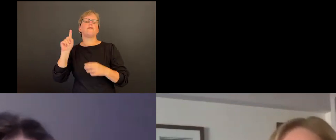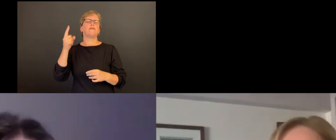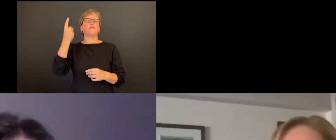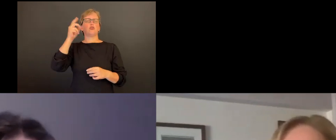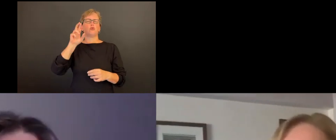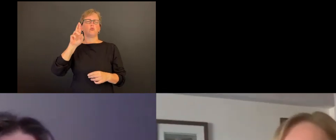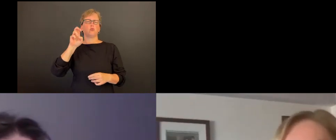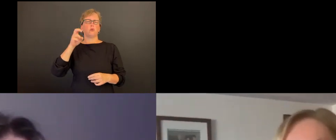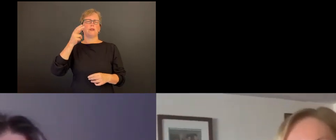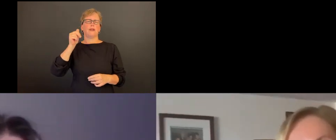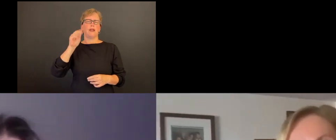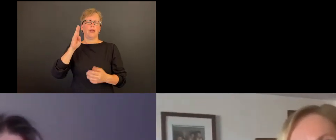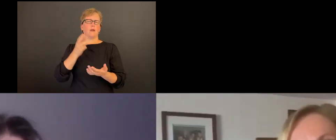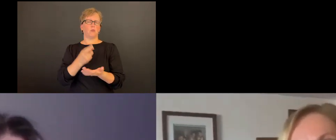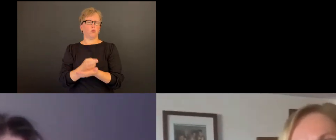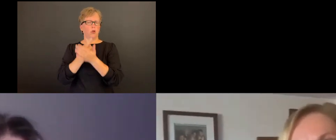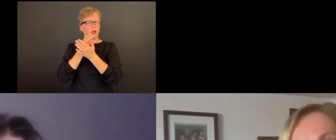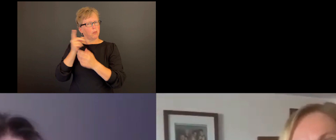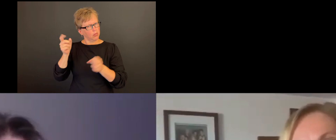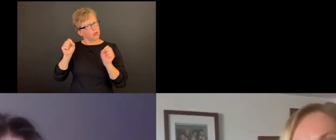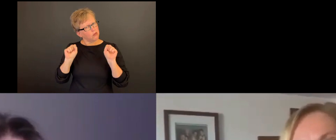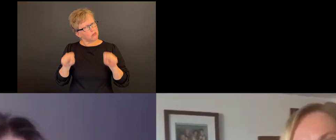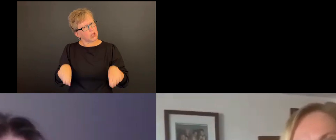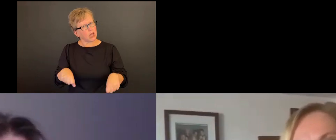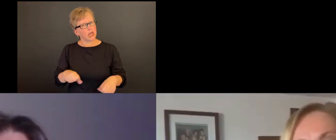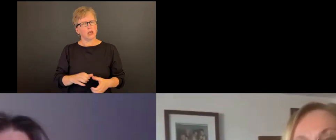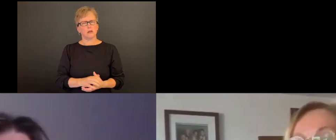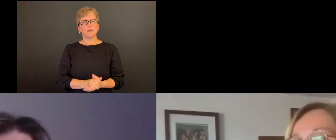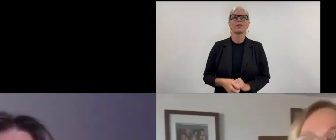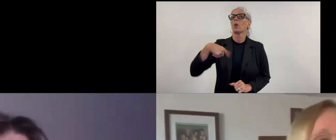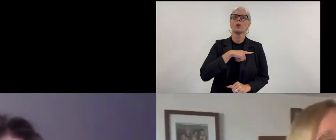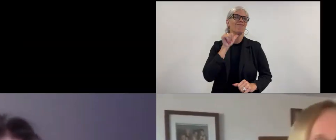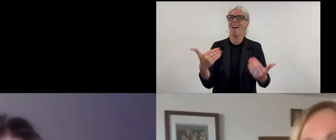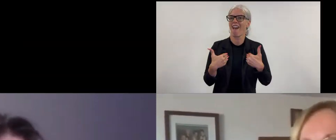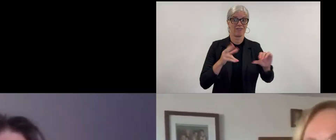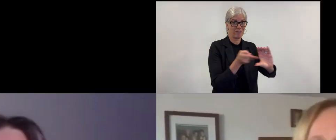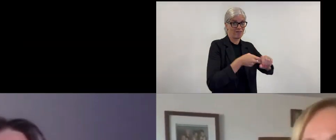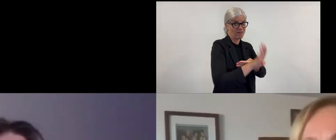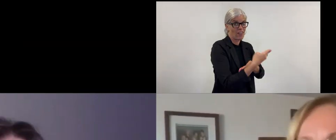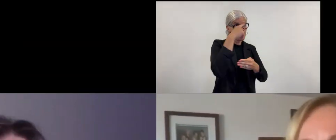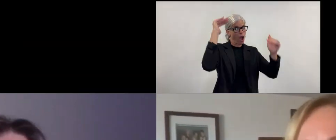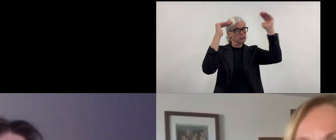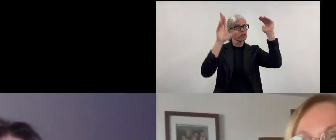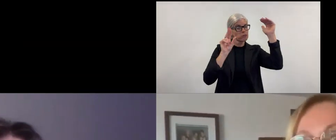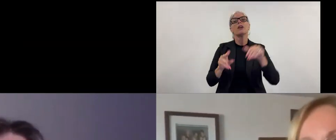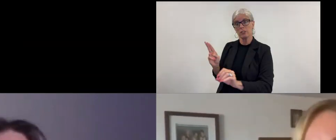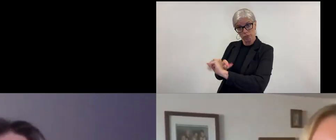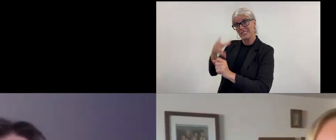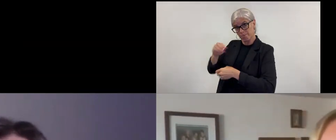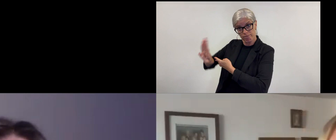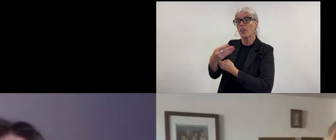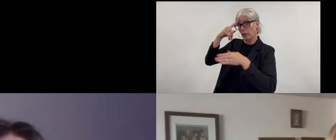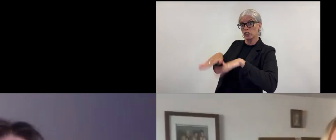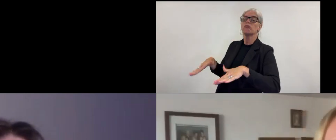they could go there probably for their initial rehab, but mostly. We do not have inpatient adults. We only